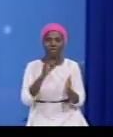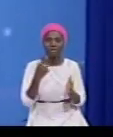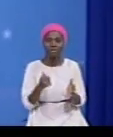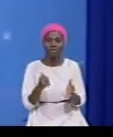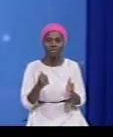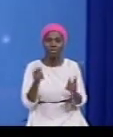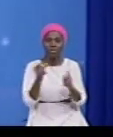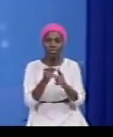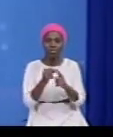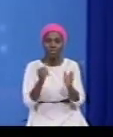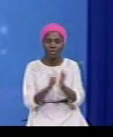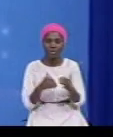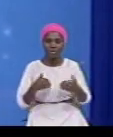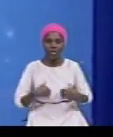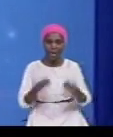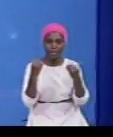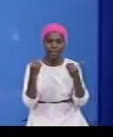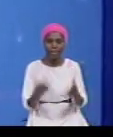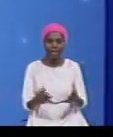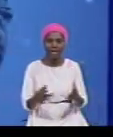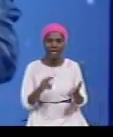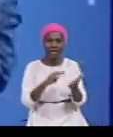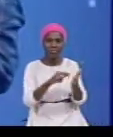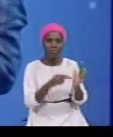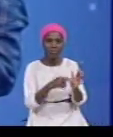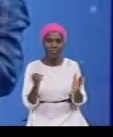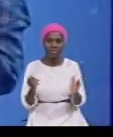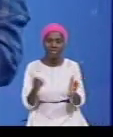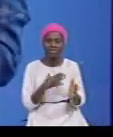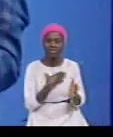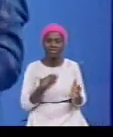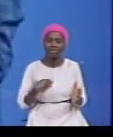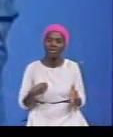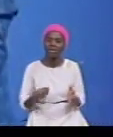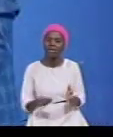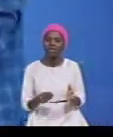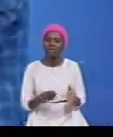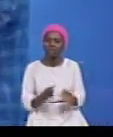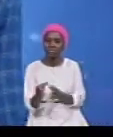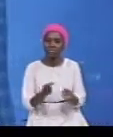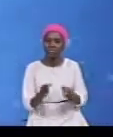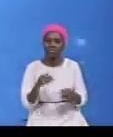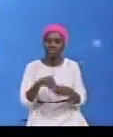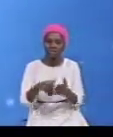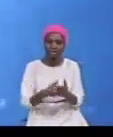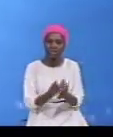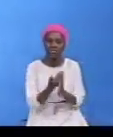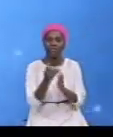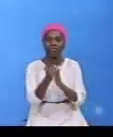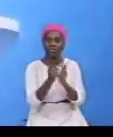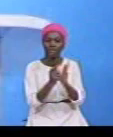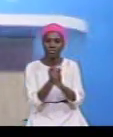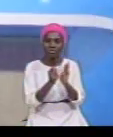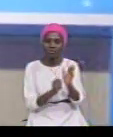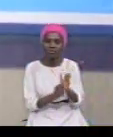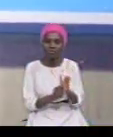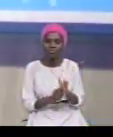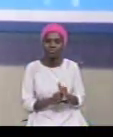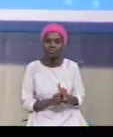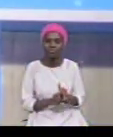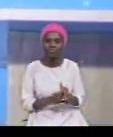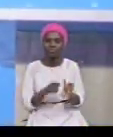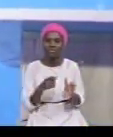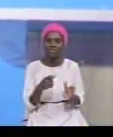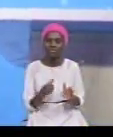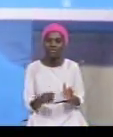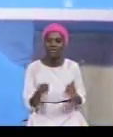that has many meanings and connotations. In the New Testament, the word sozo in Greek, and it